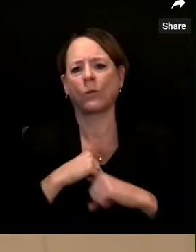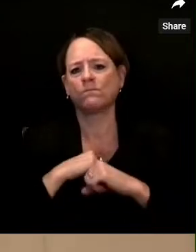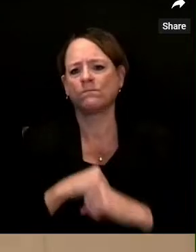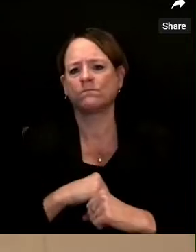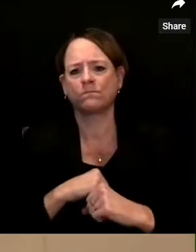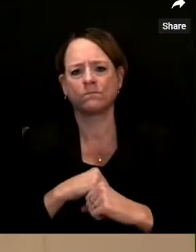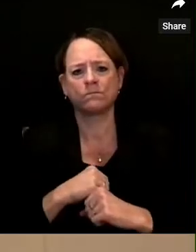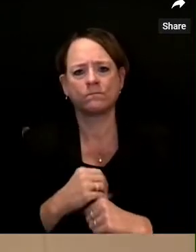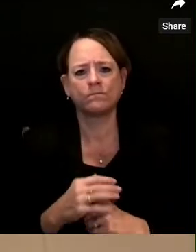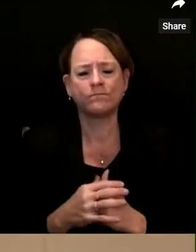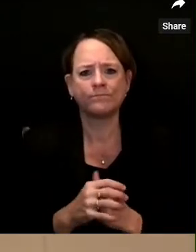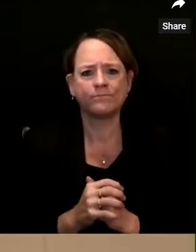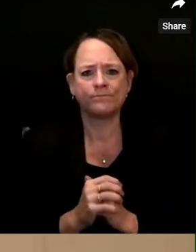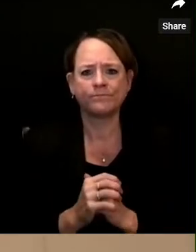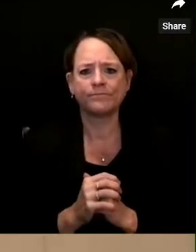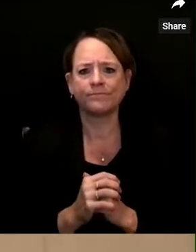health